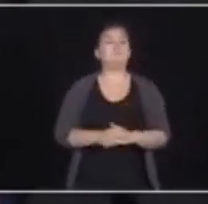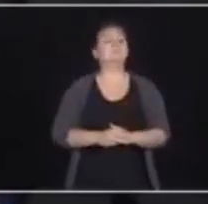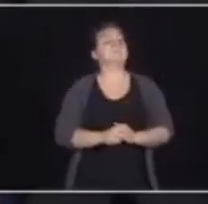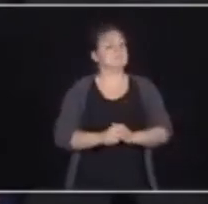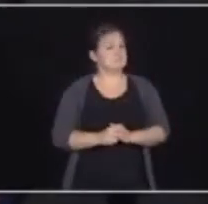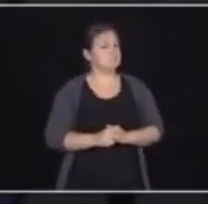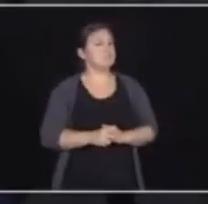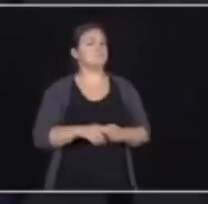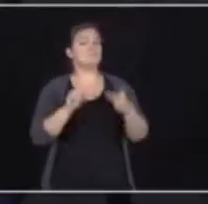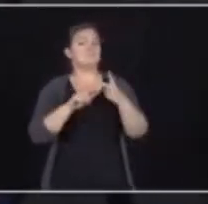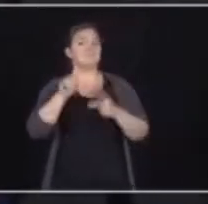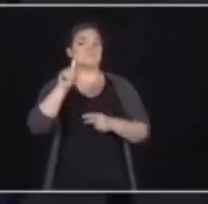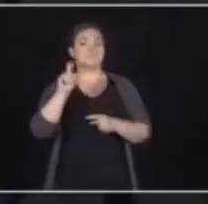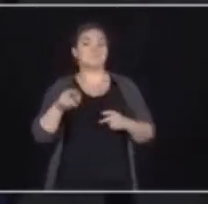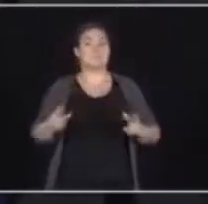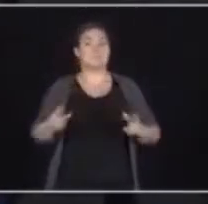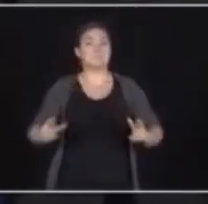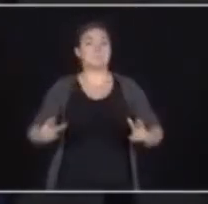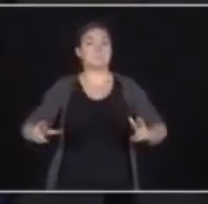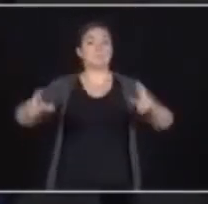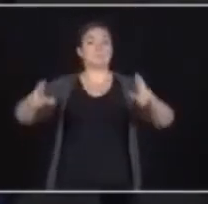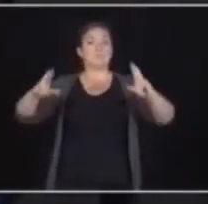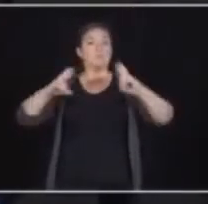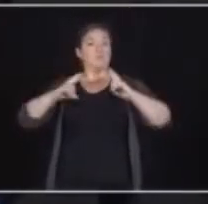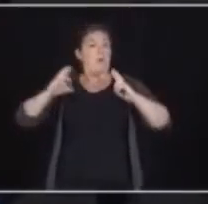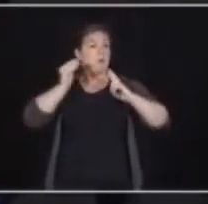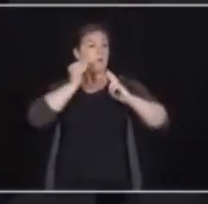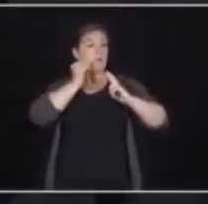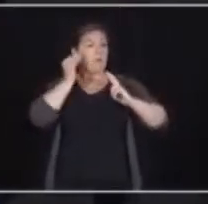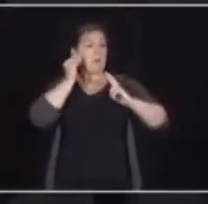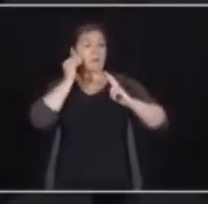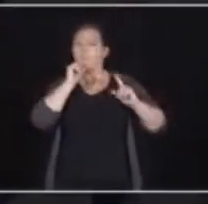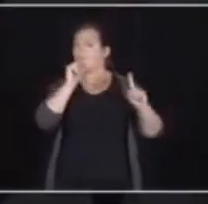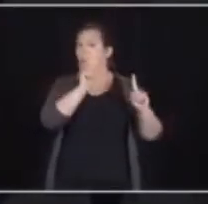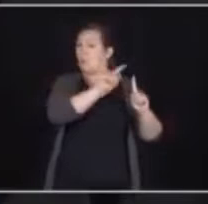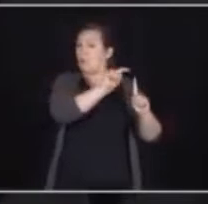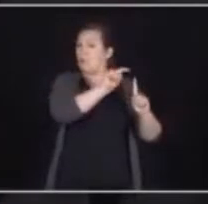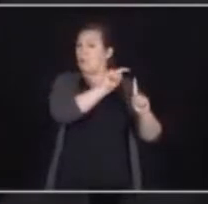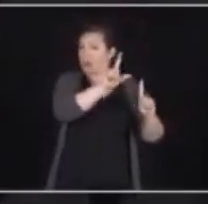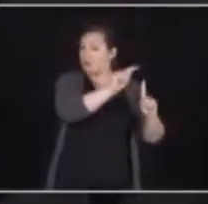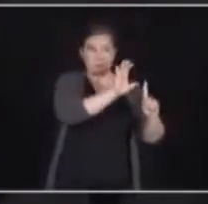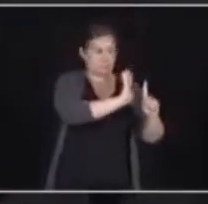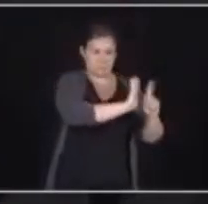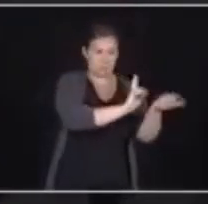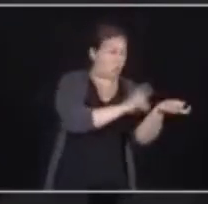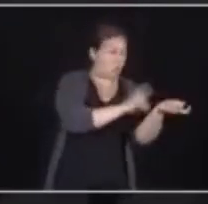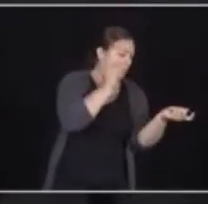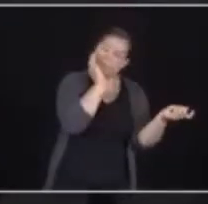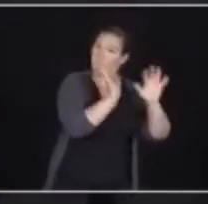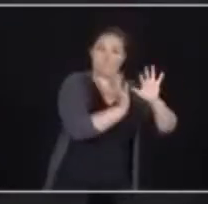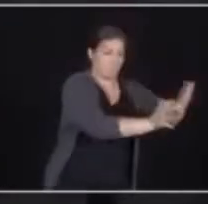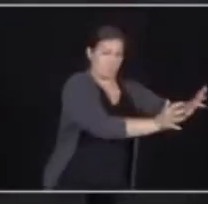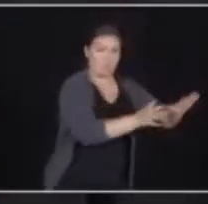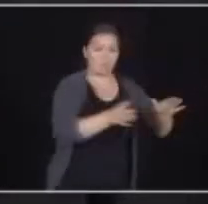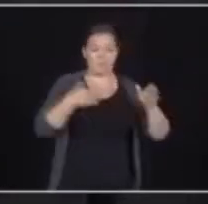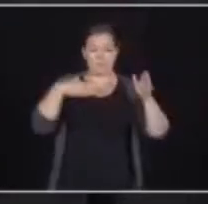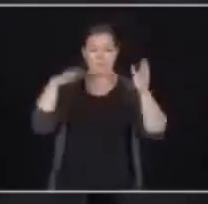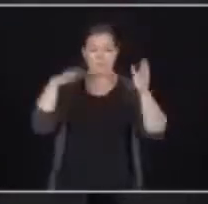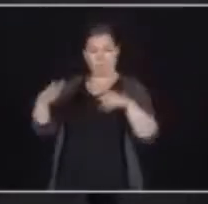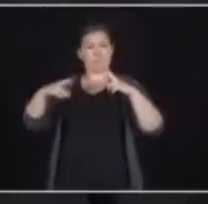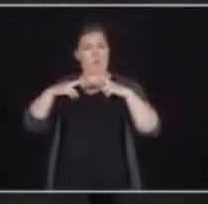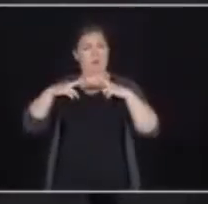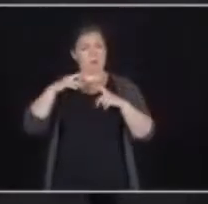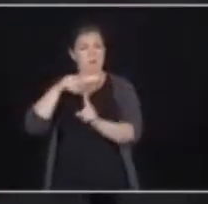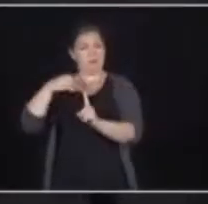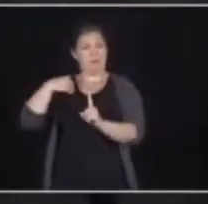about retirement homes as opposed to long-term care homes. We have a home in Hamilton, the Kakmar